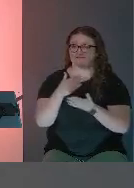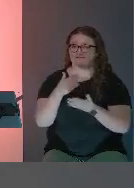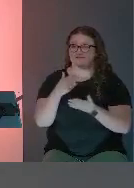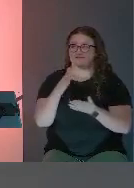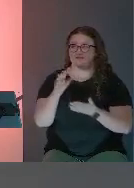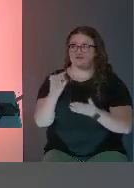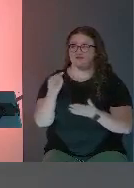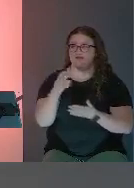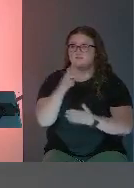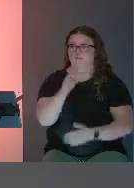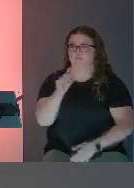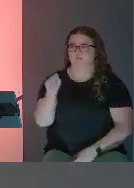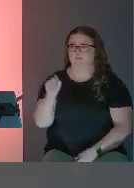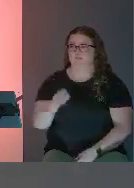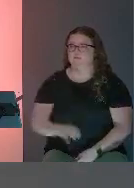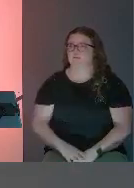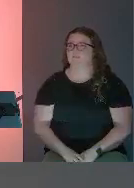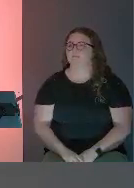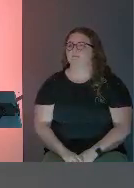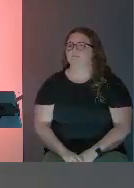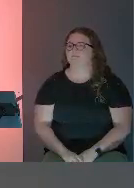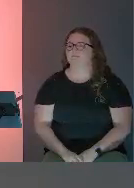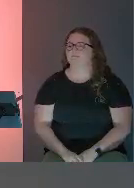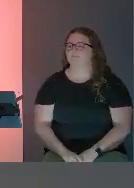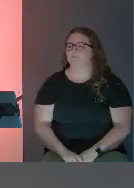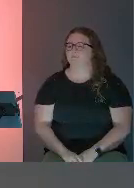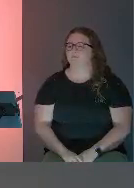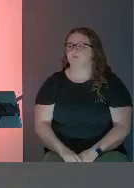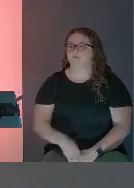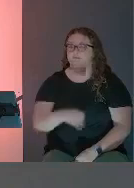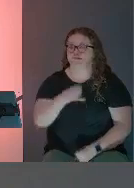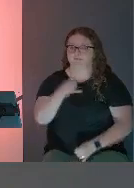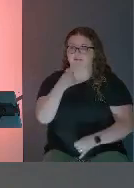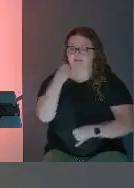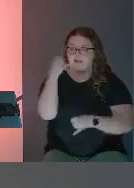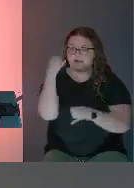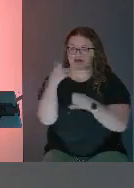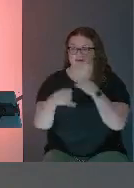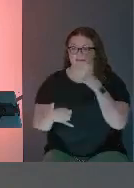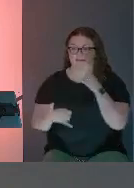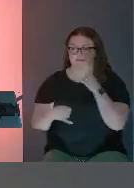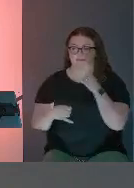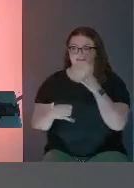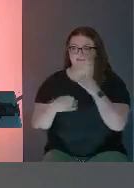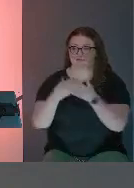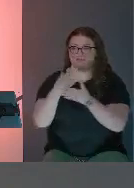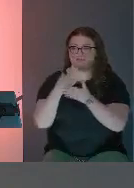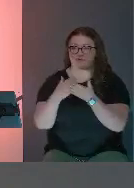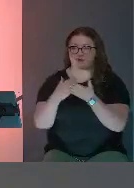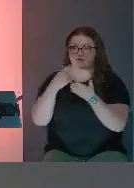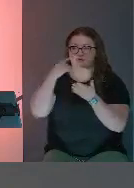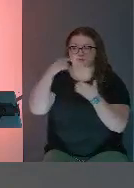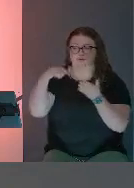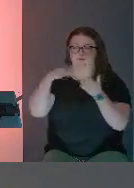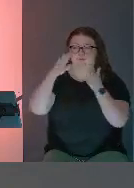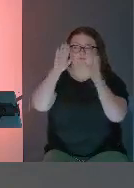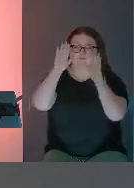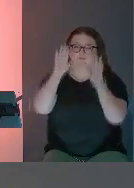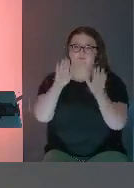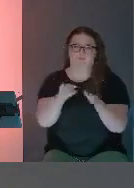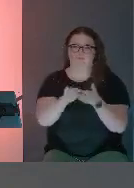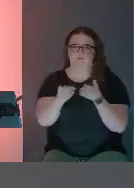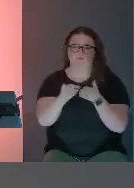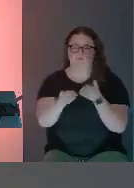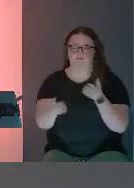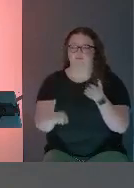Thessalonians. We are in the last leg of an amazing passage.